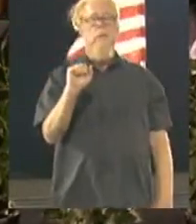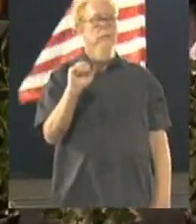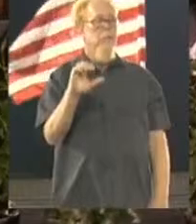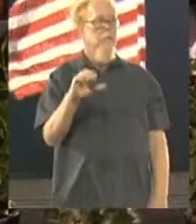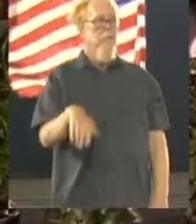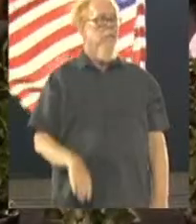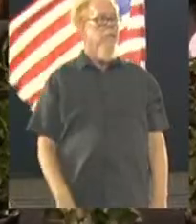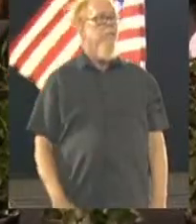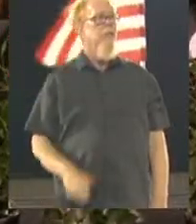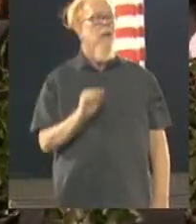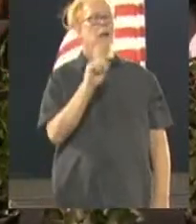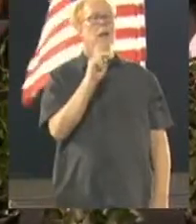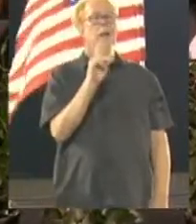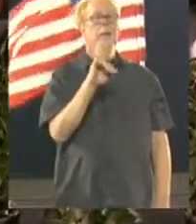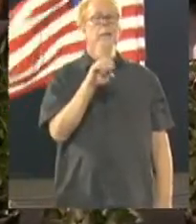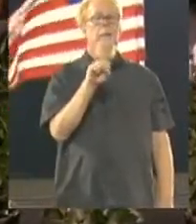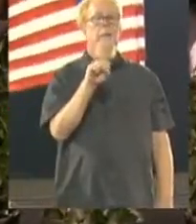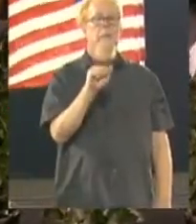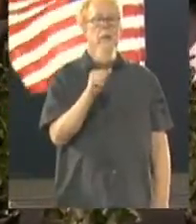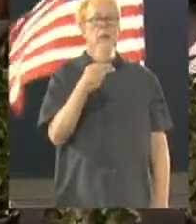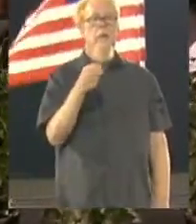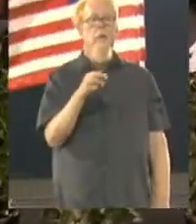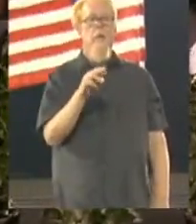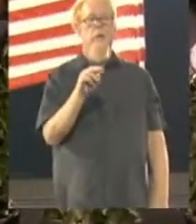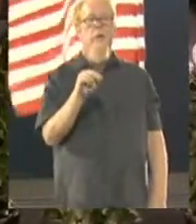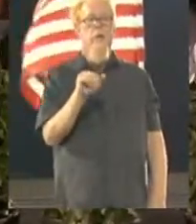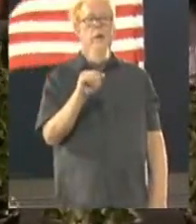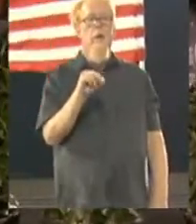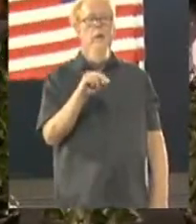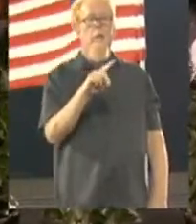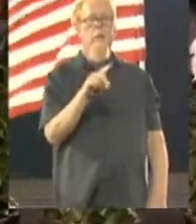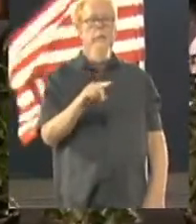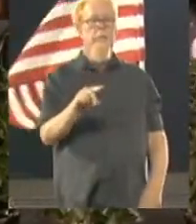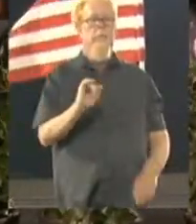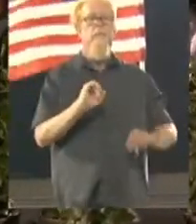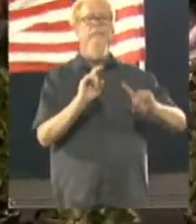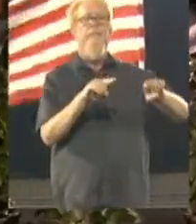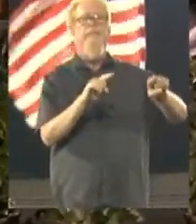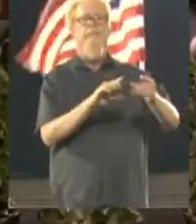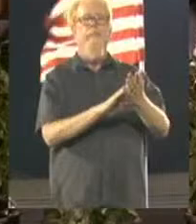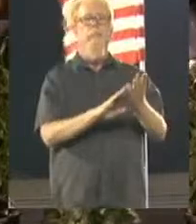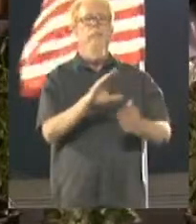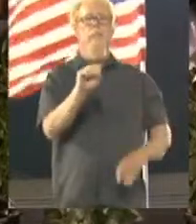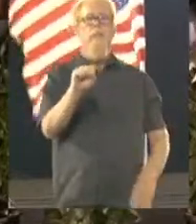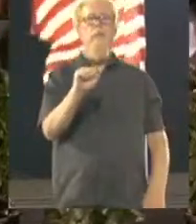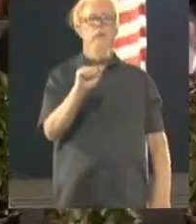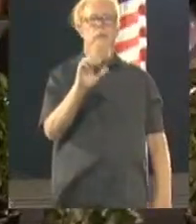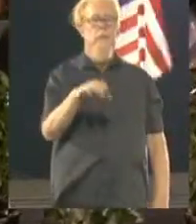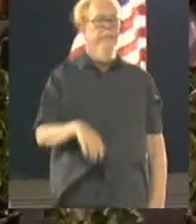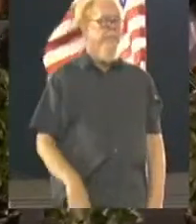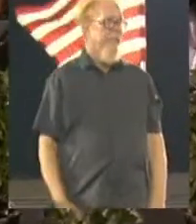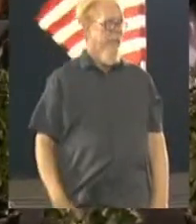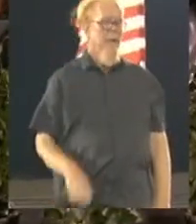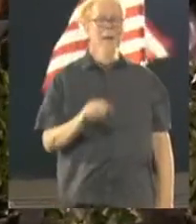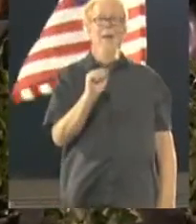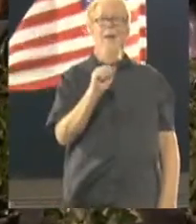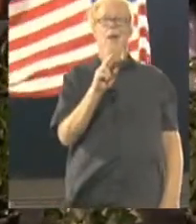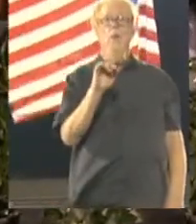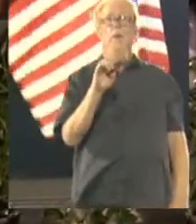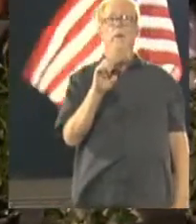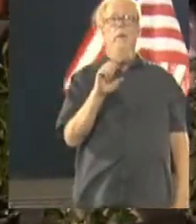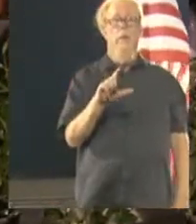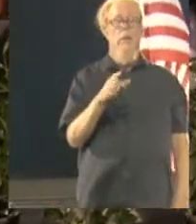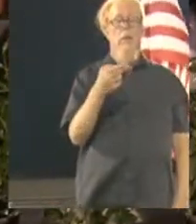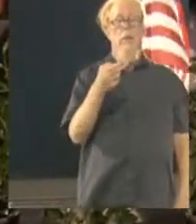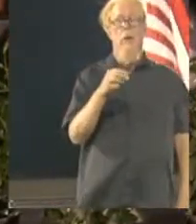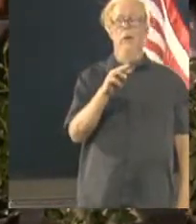Anissa Unique Ninfa Hernandez will be attending San Antonio College. Ariel Madison Hernandez